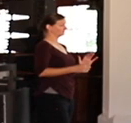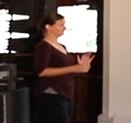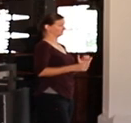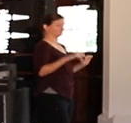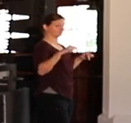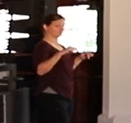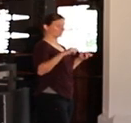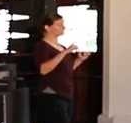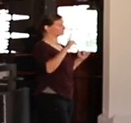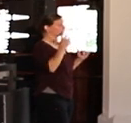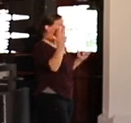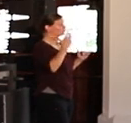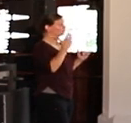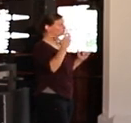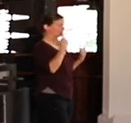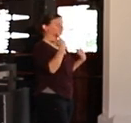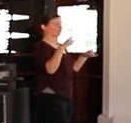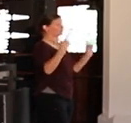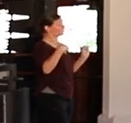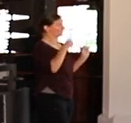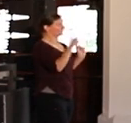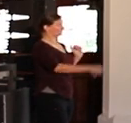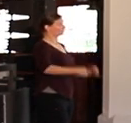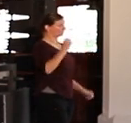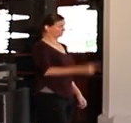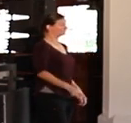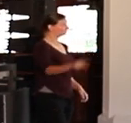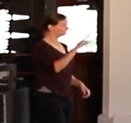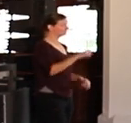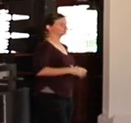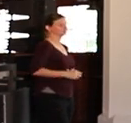This is an accomplishment, and we are so proud of you.